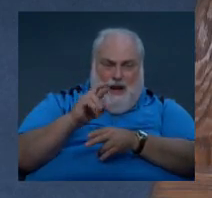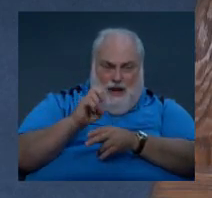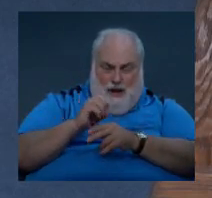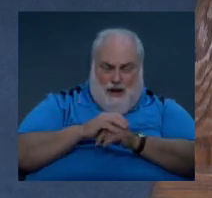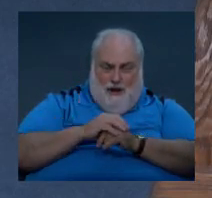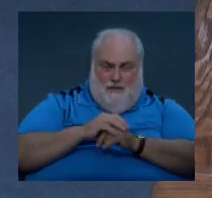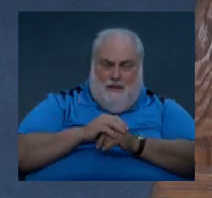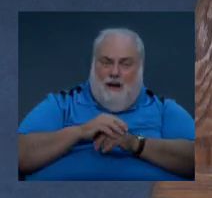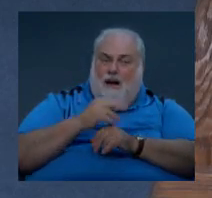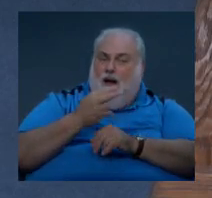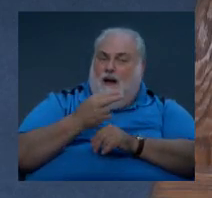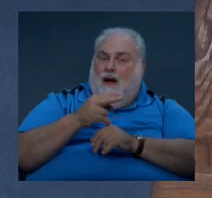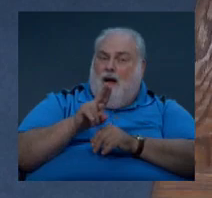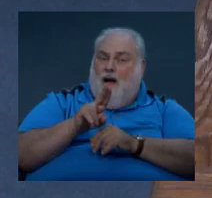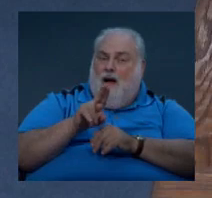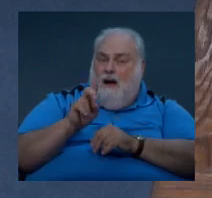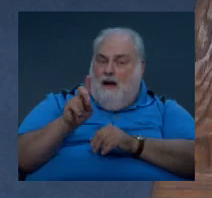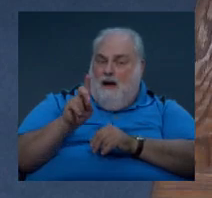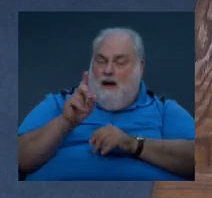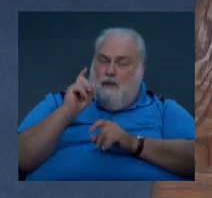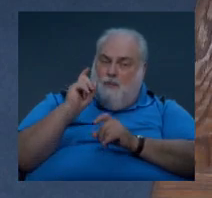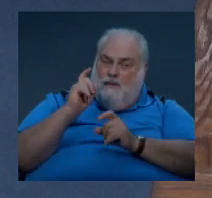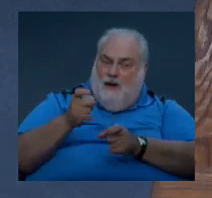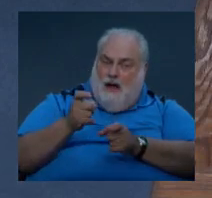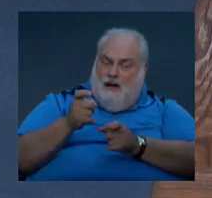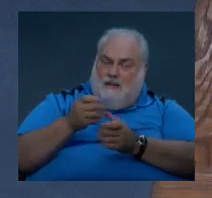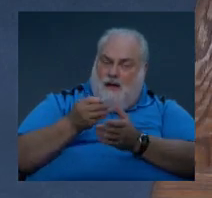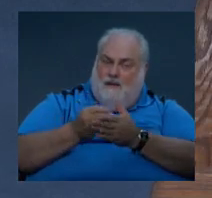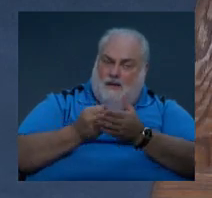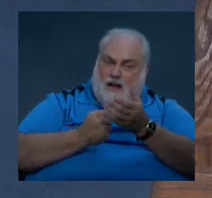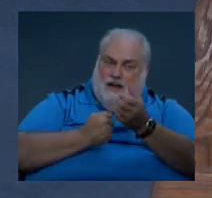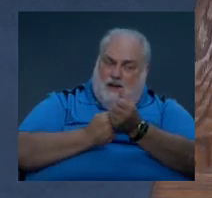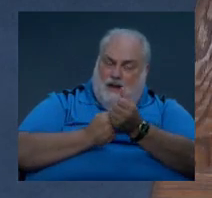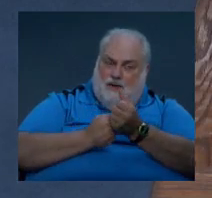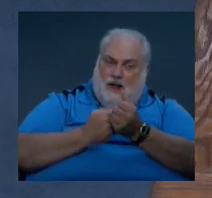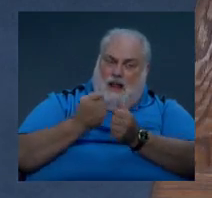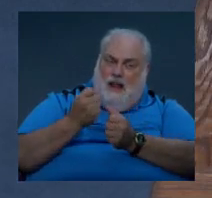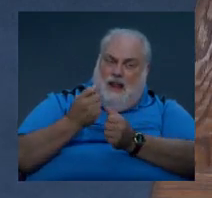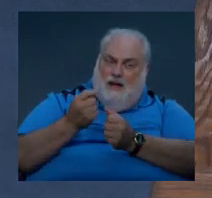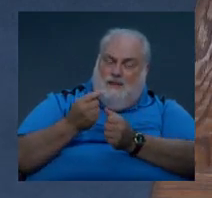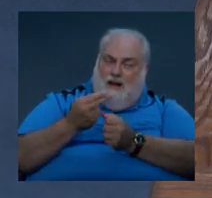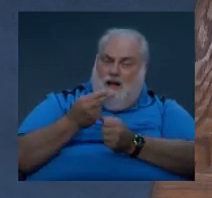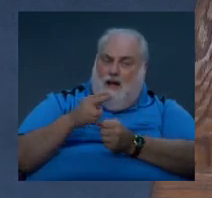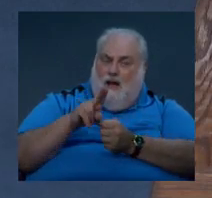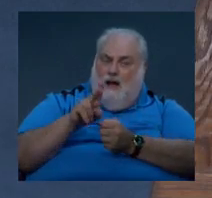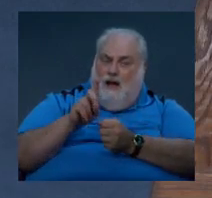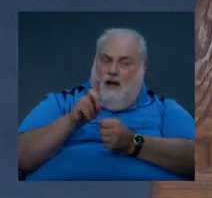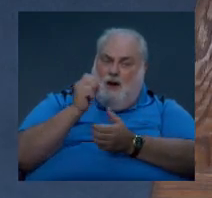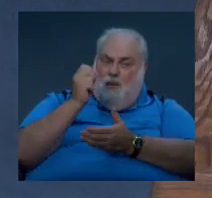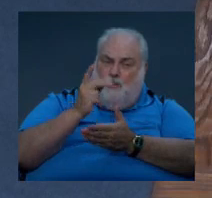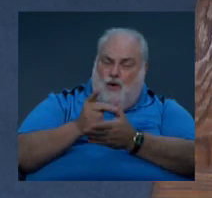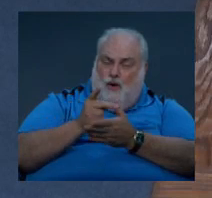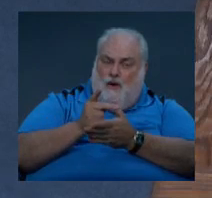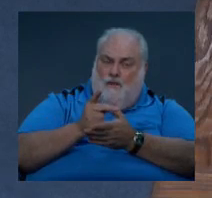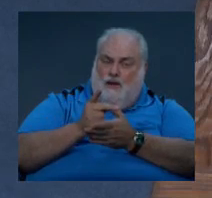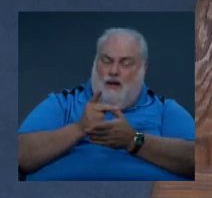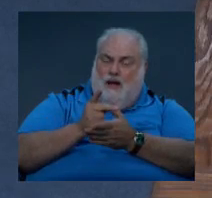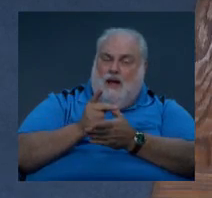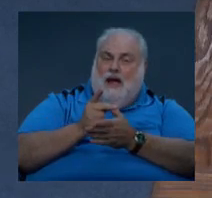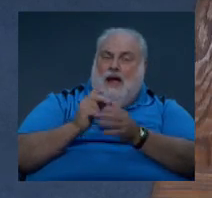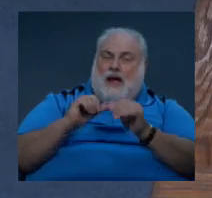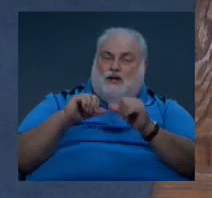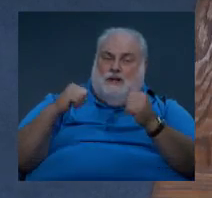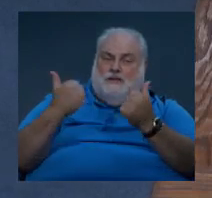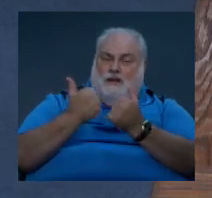provides funding to 11 HUD-approved housing counseling agencies in the state